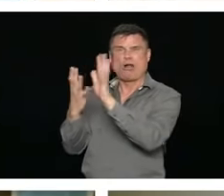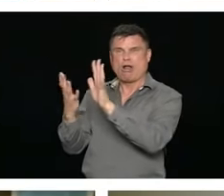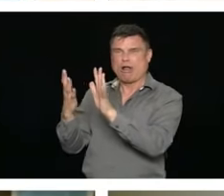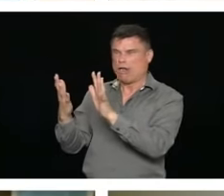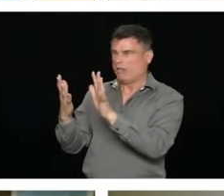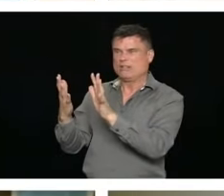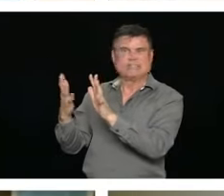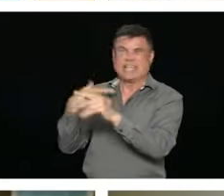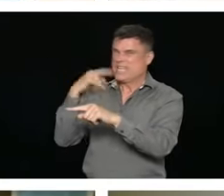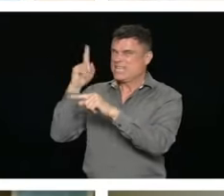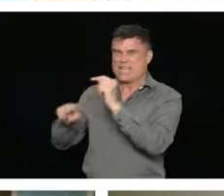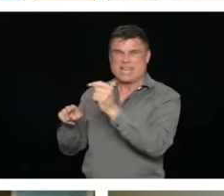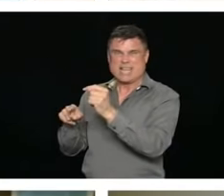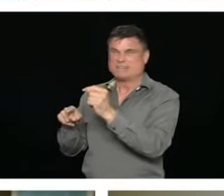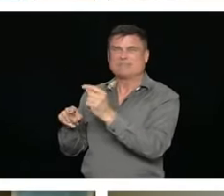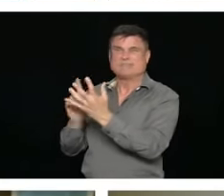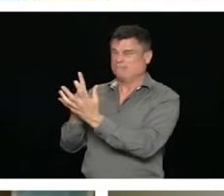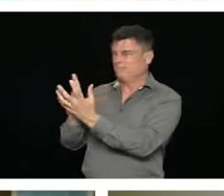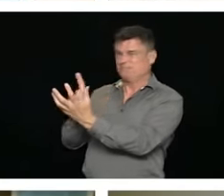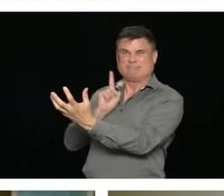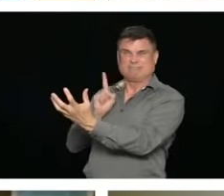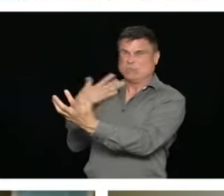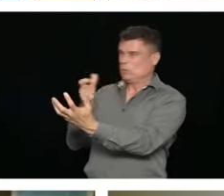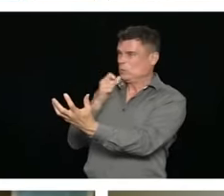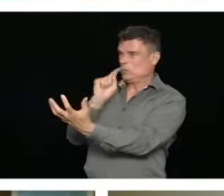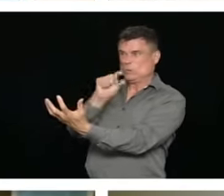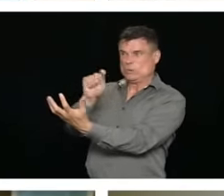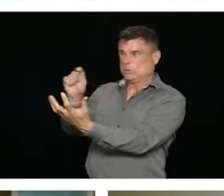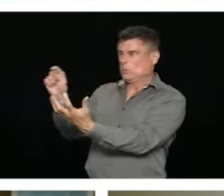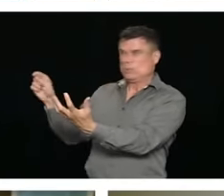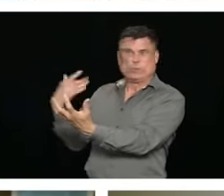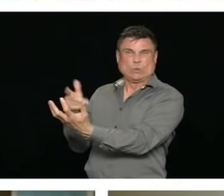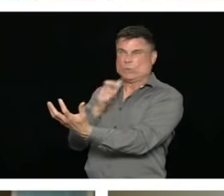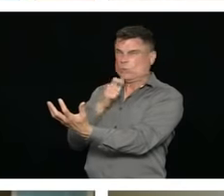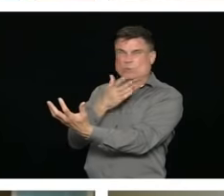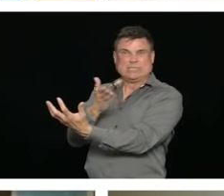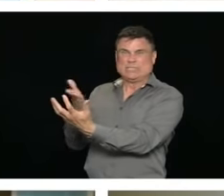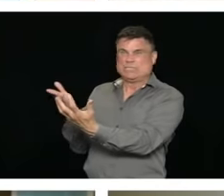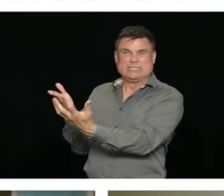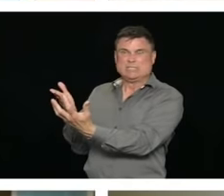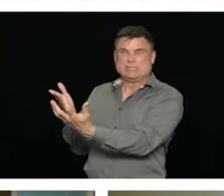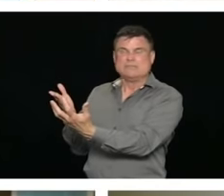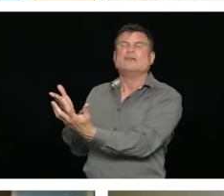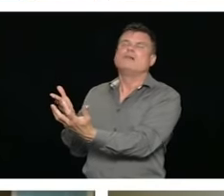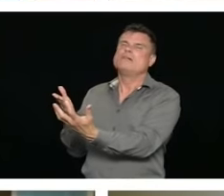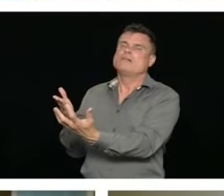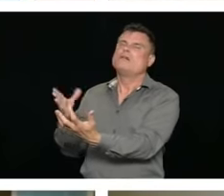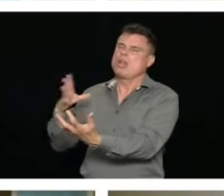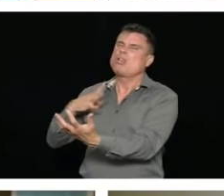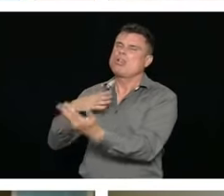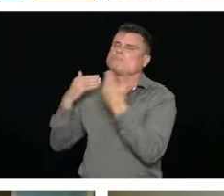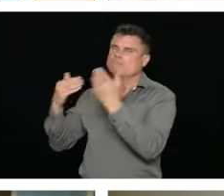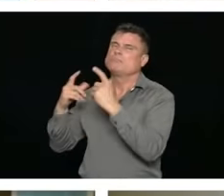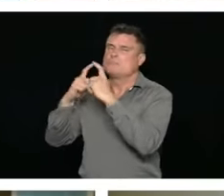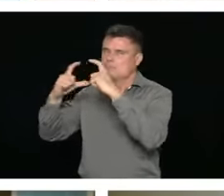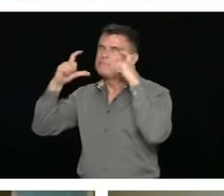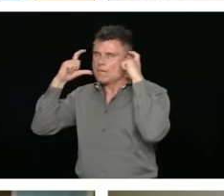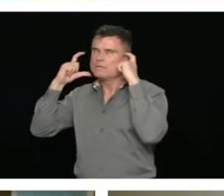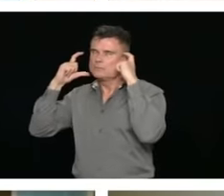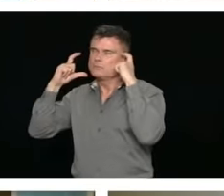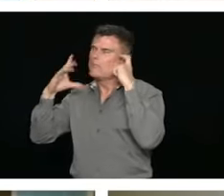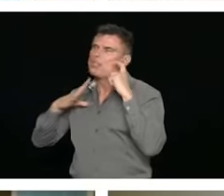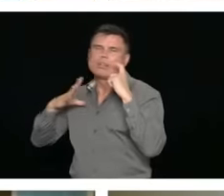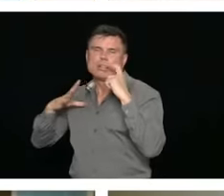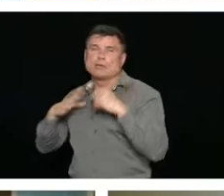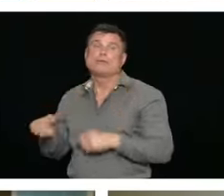involved. And we also know that the administration and the teachers are very careful to ensure that it's a clean environment